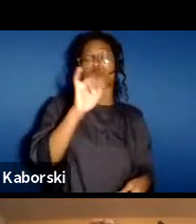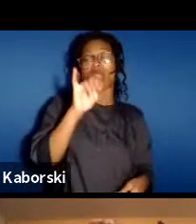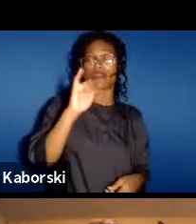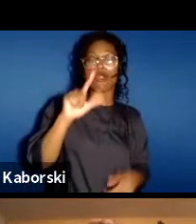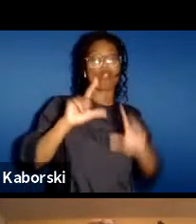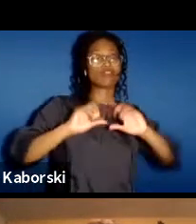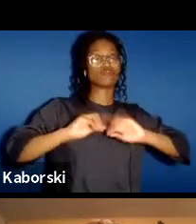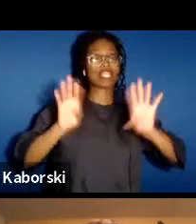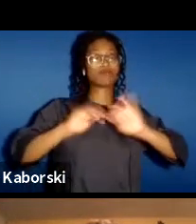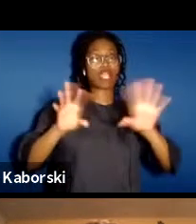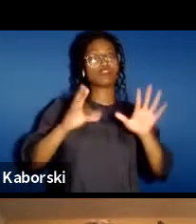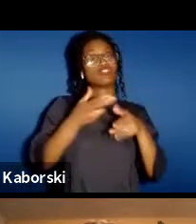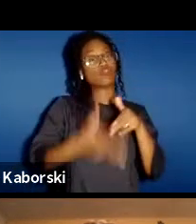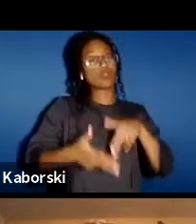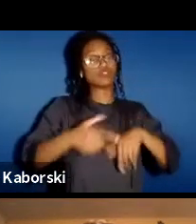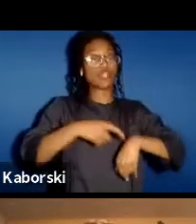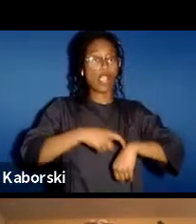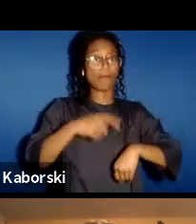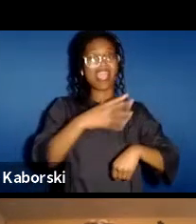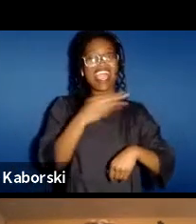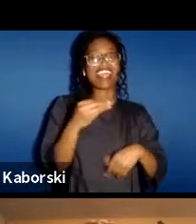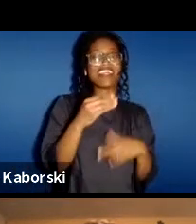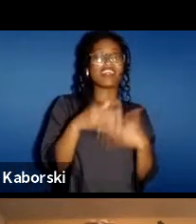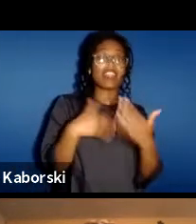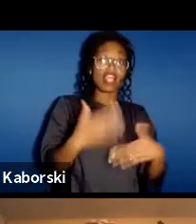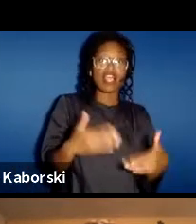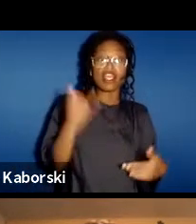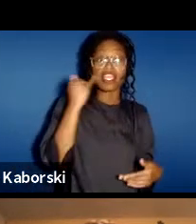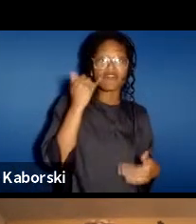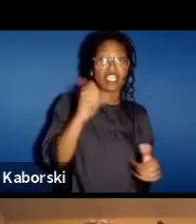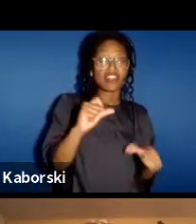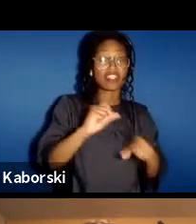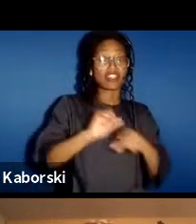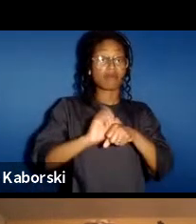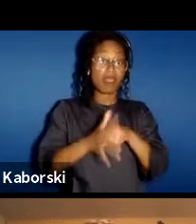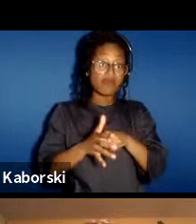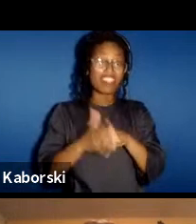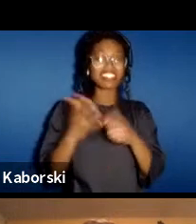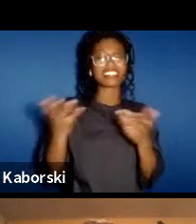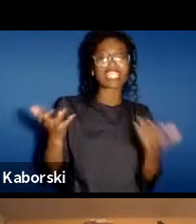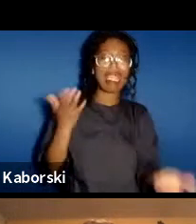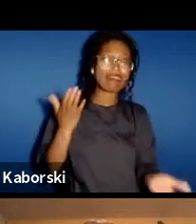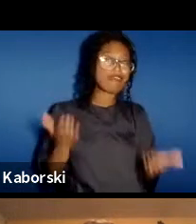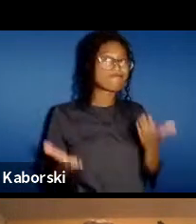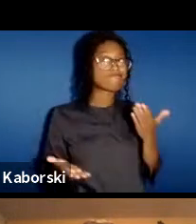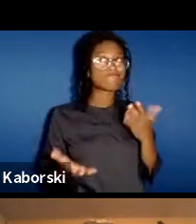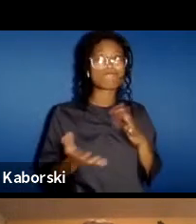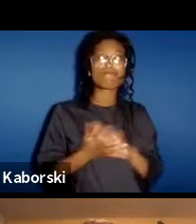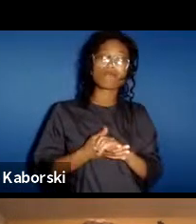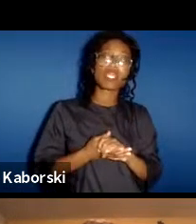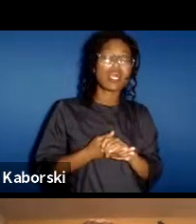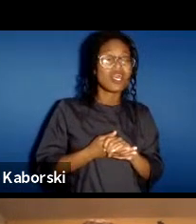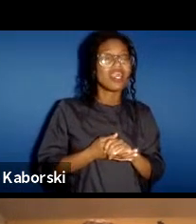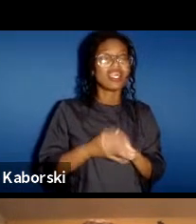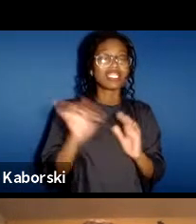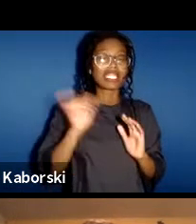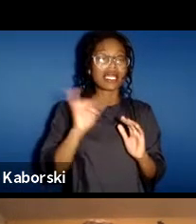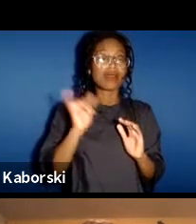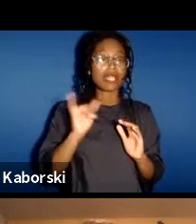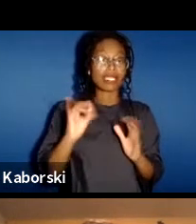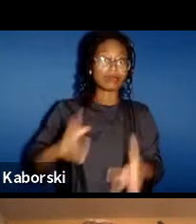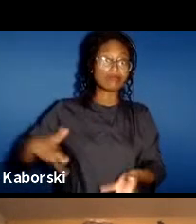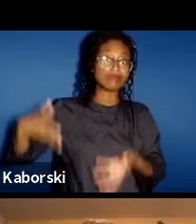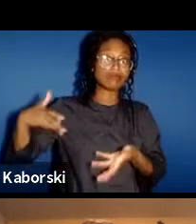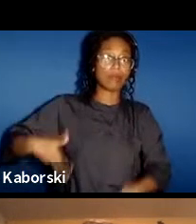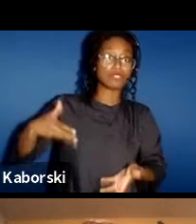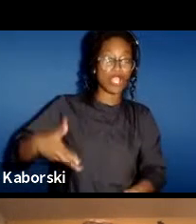is going to be short term, and then, you know, if anything, this pandemic's been kind of a, you know, it's kind of like a great dumpster where